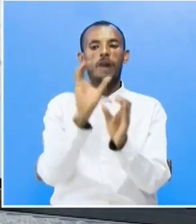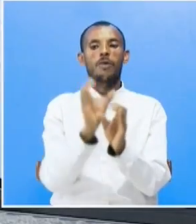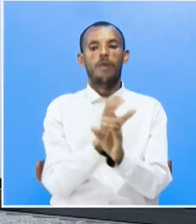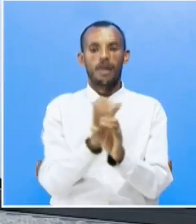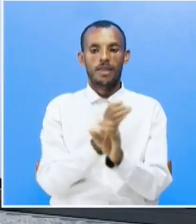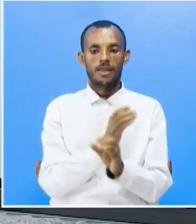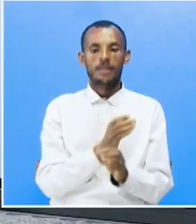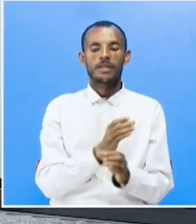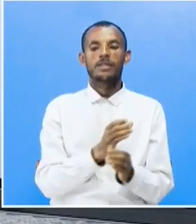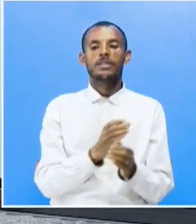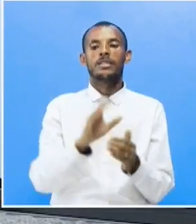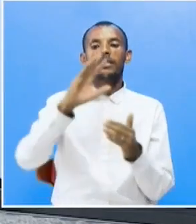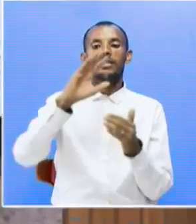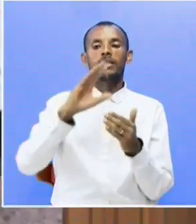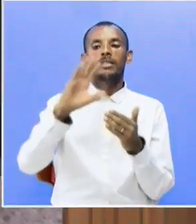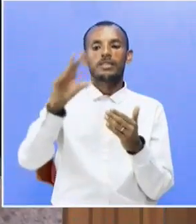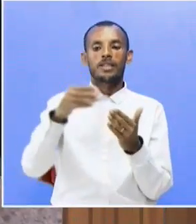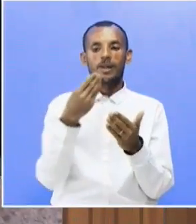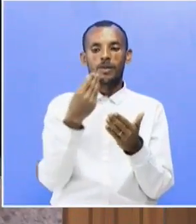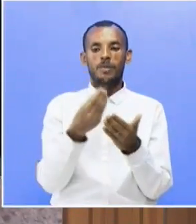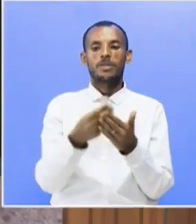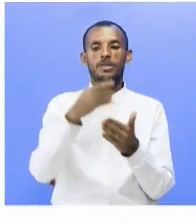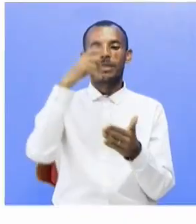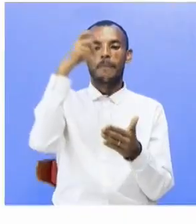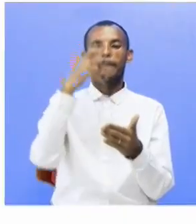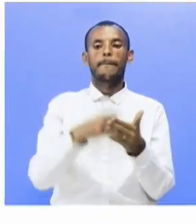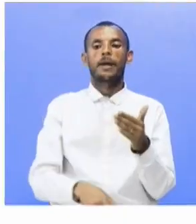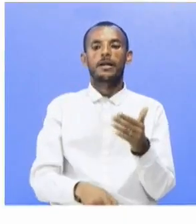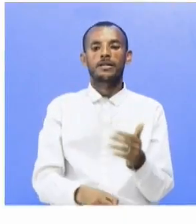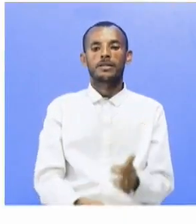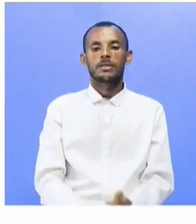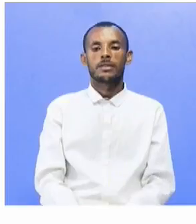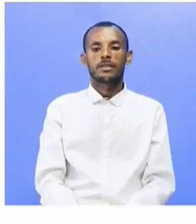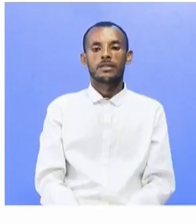cost price. Calculate the cost price.